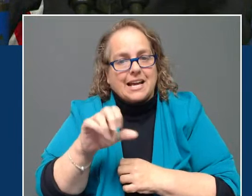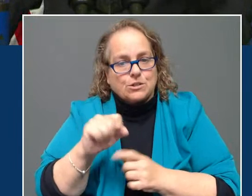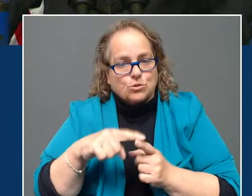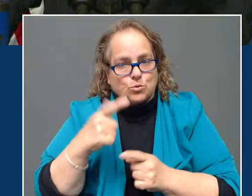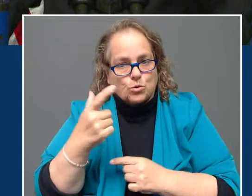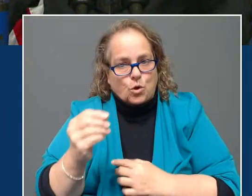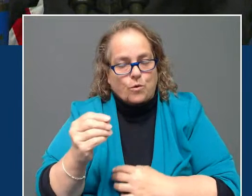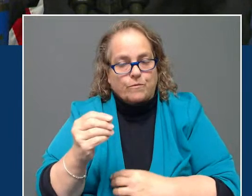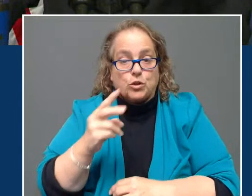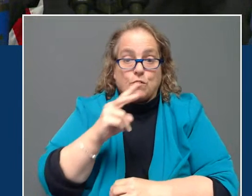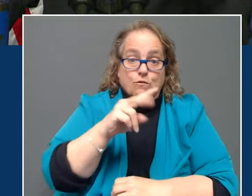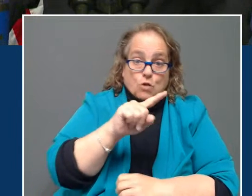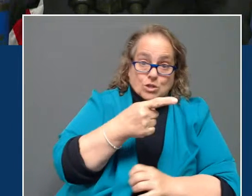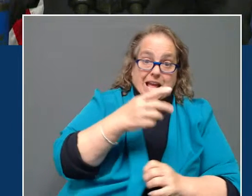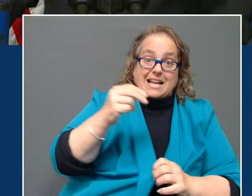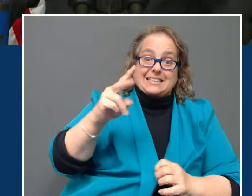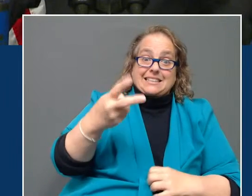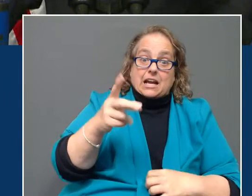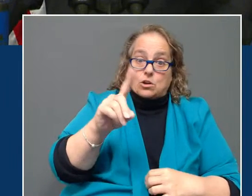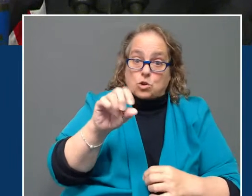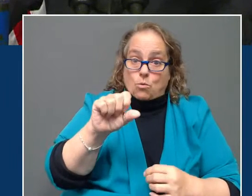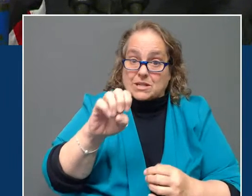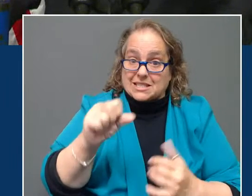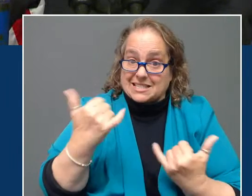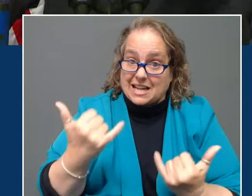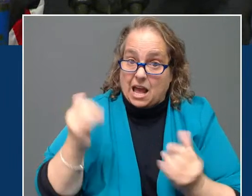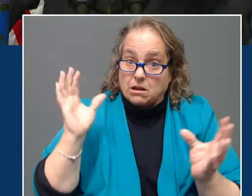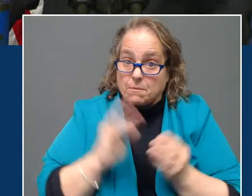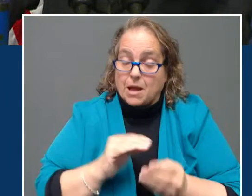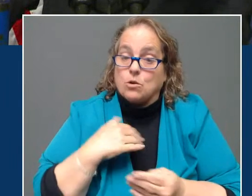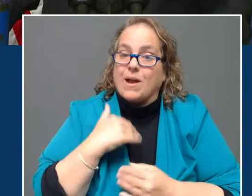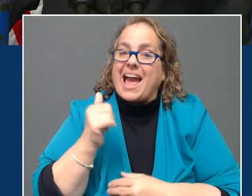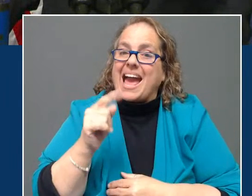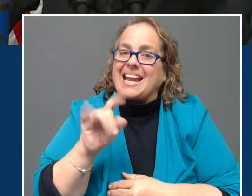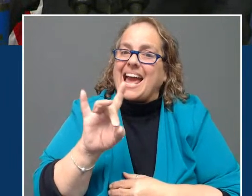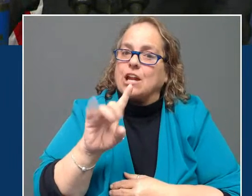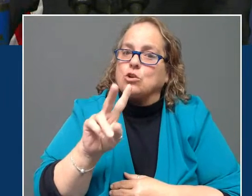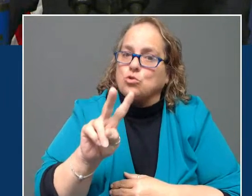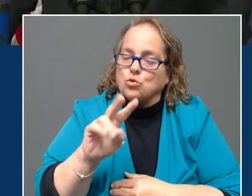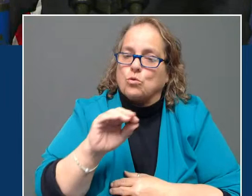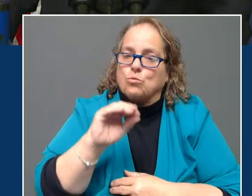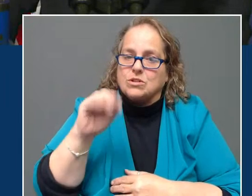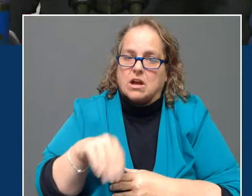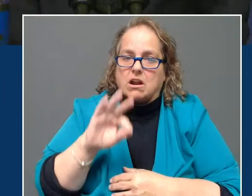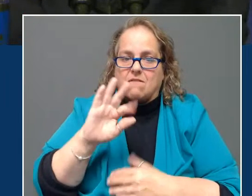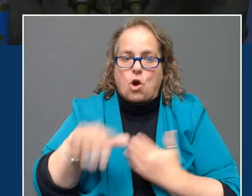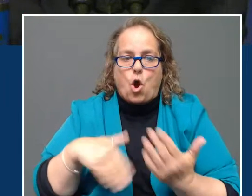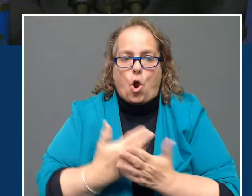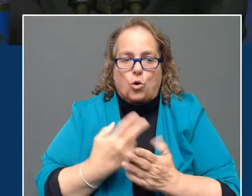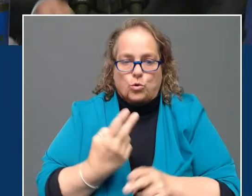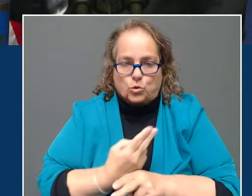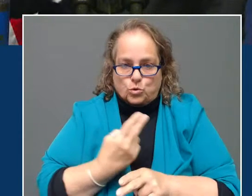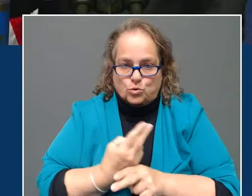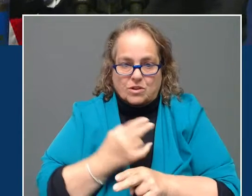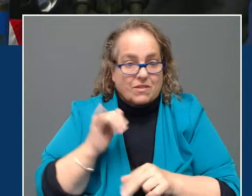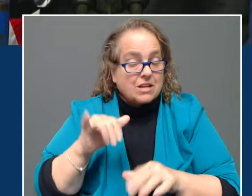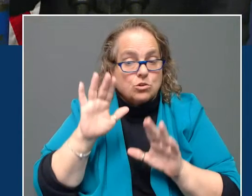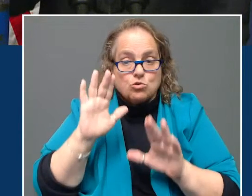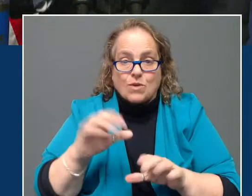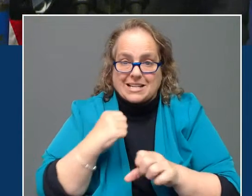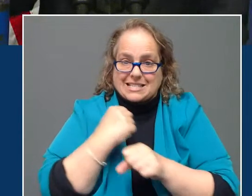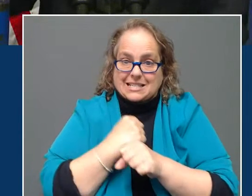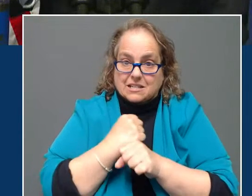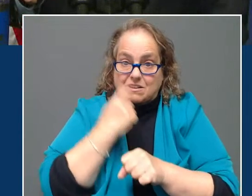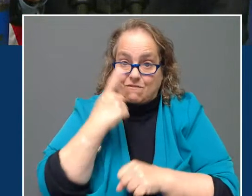second doses combined, we're now at 82% of everything being used. And that's a great statistic for us because